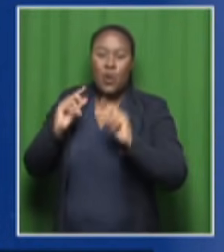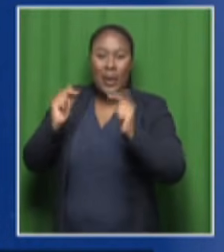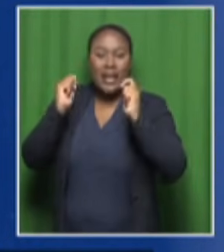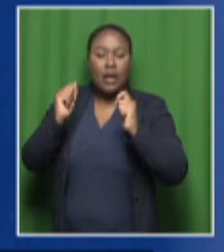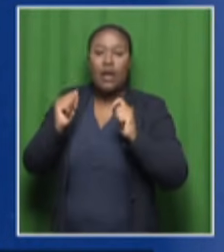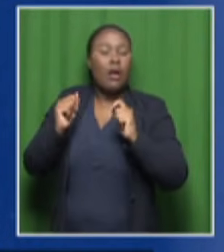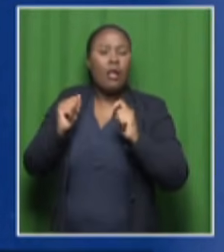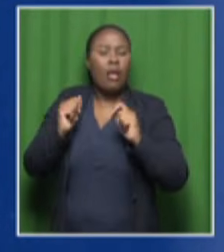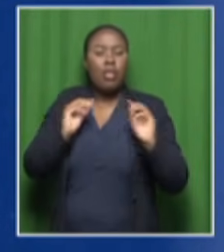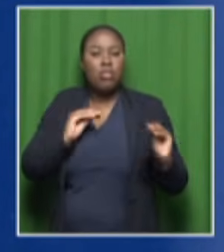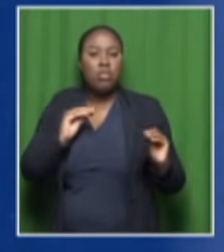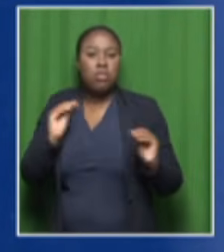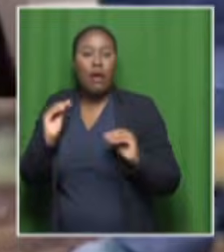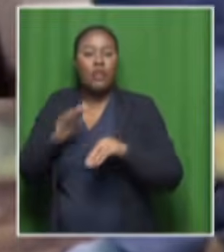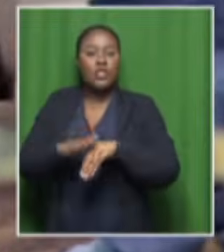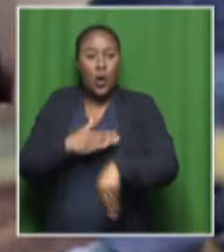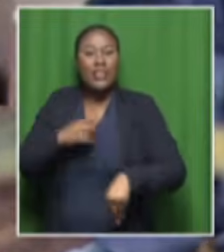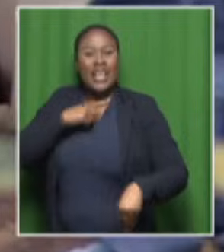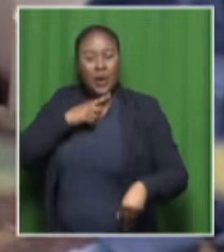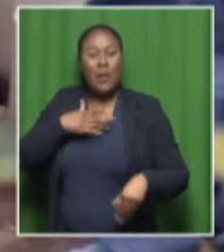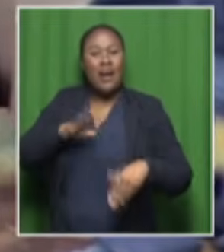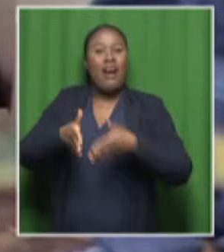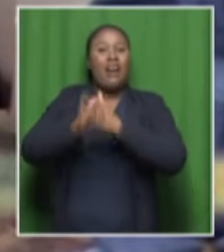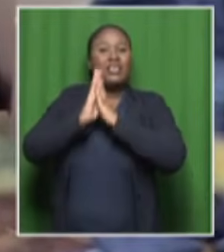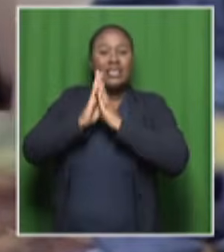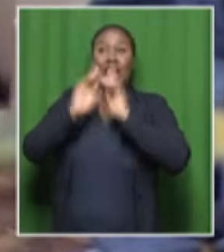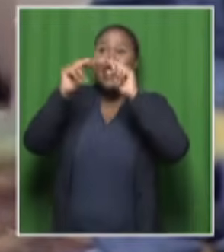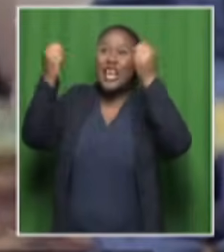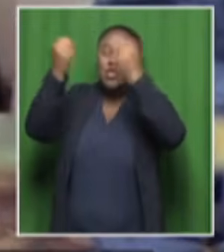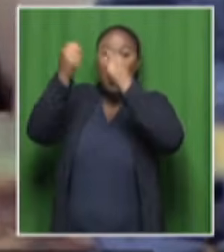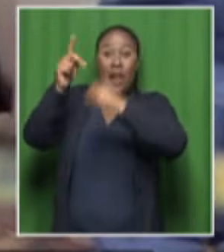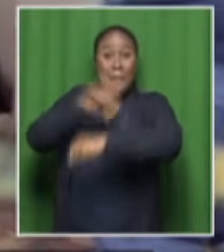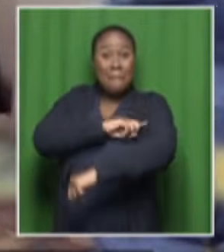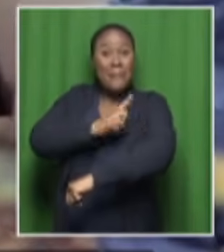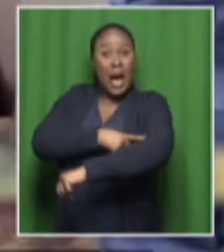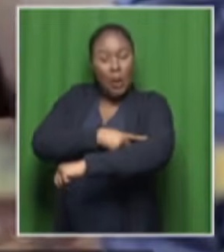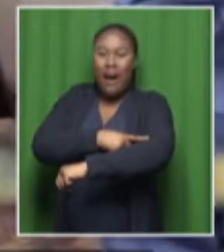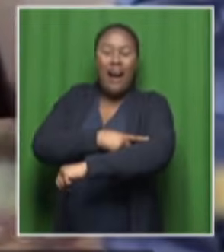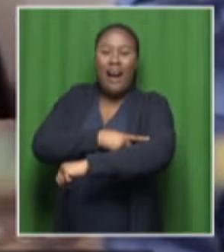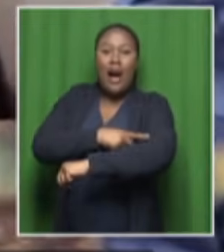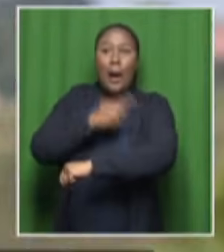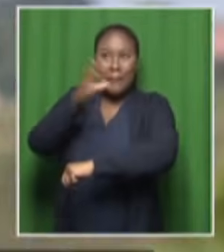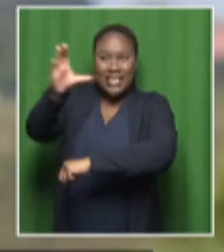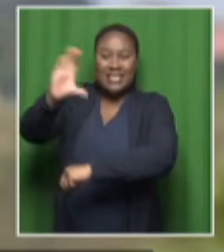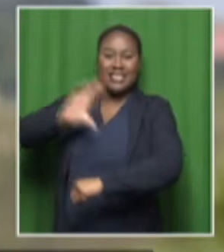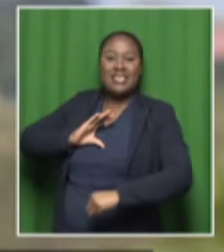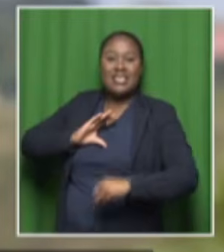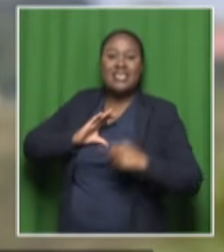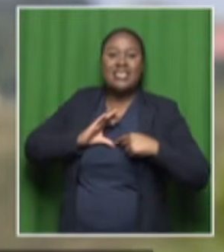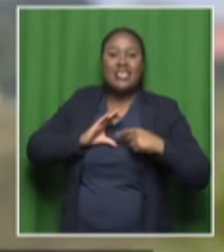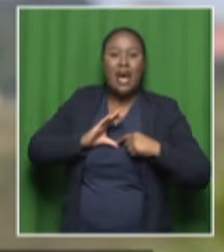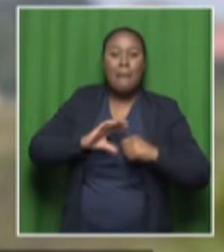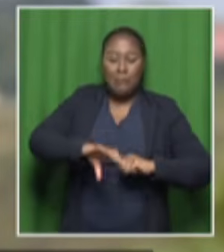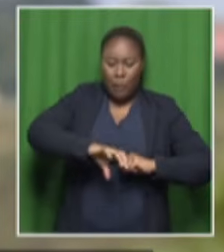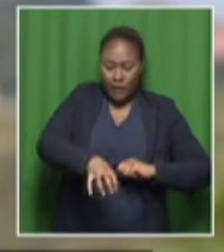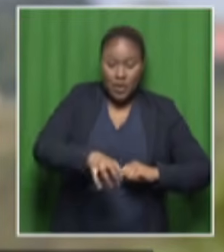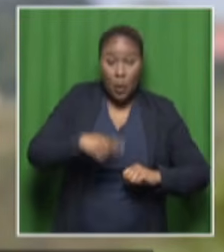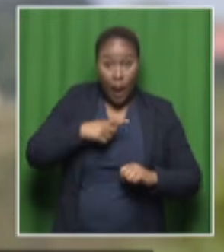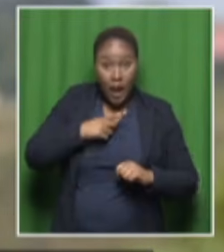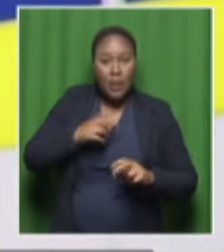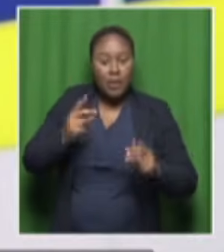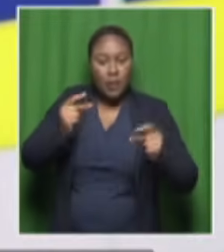want policing powers to be devolved, provincial government, it ultimately means it's closer to the people so that we